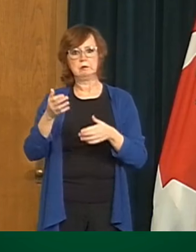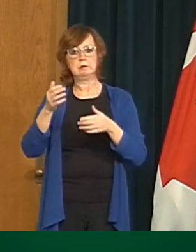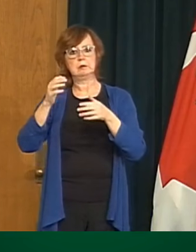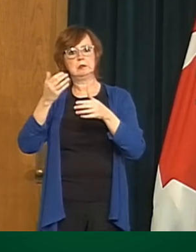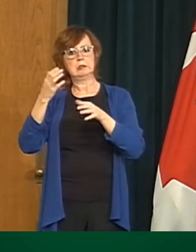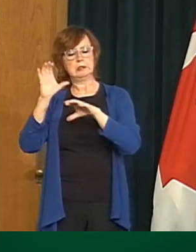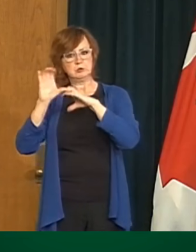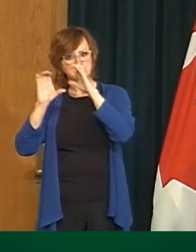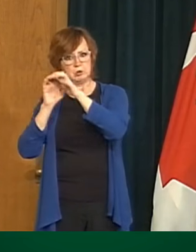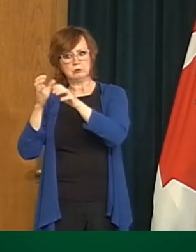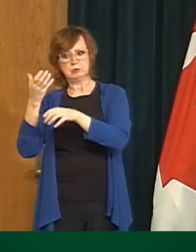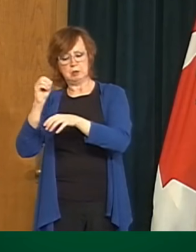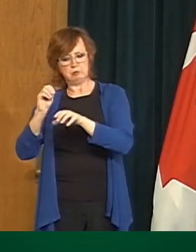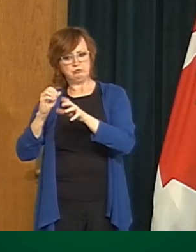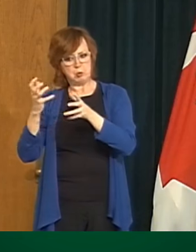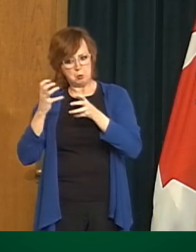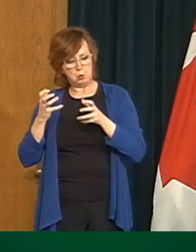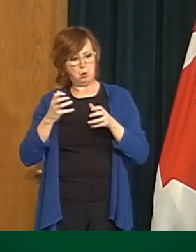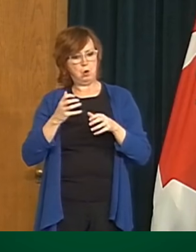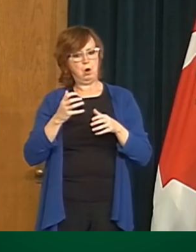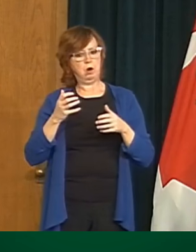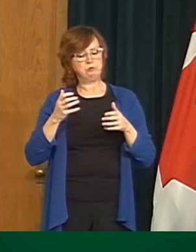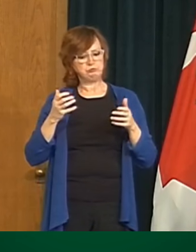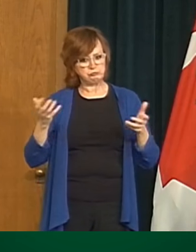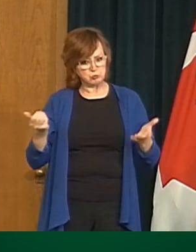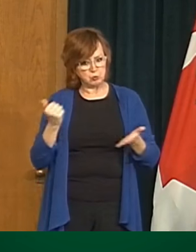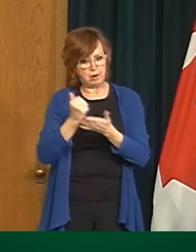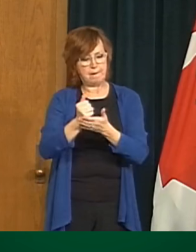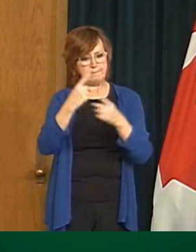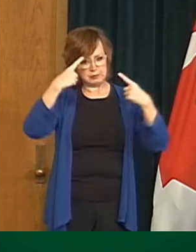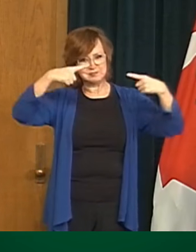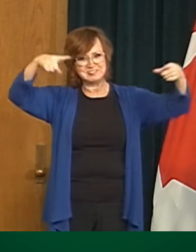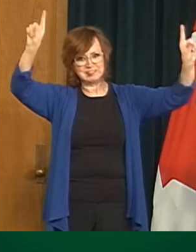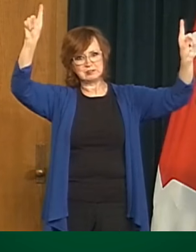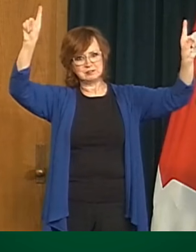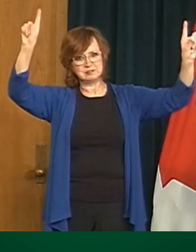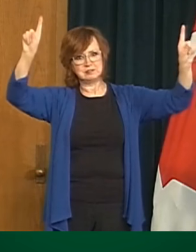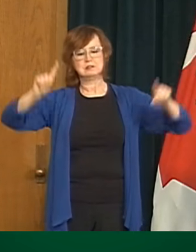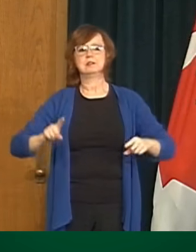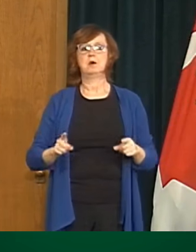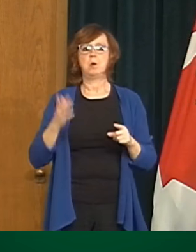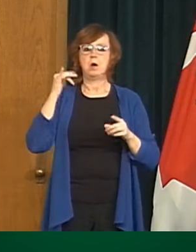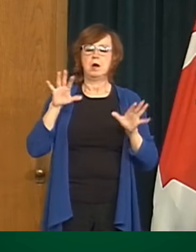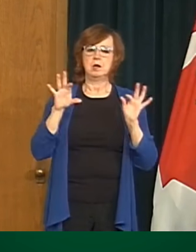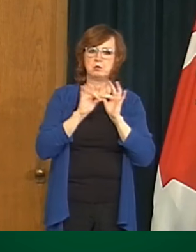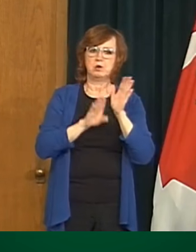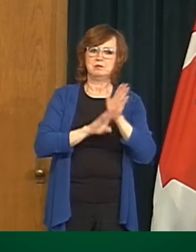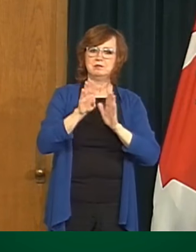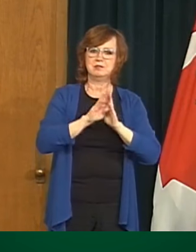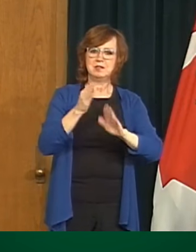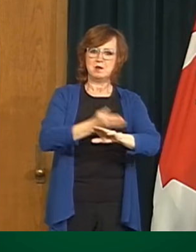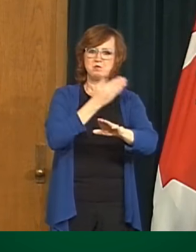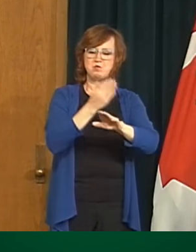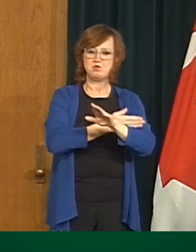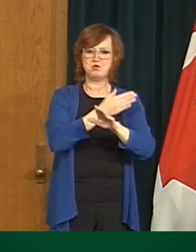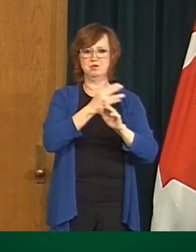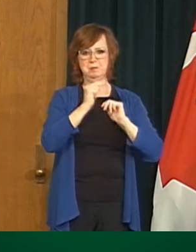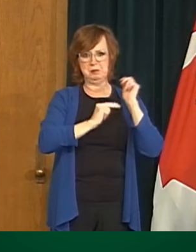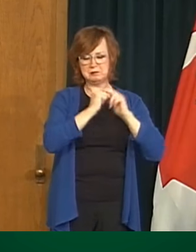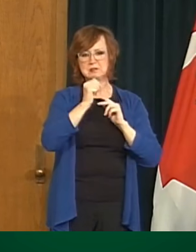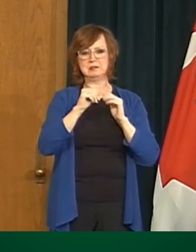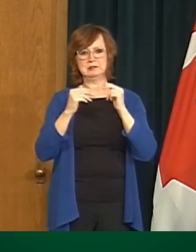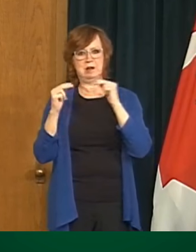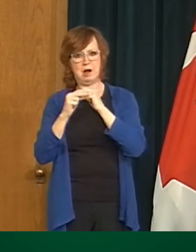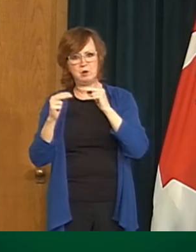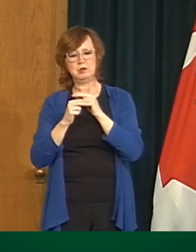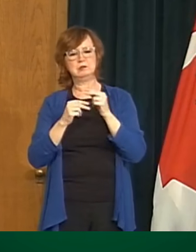one of the best ways to do that. It's certainly going to be one of the keys to our economic recovery. Sask Build's priority in this stimulus plan is